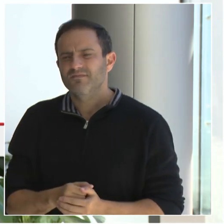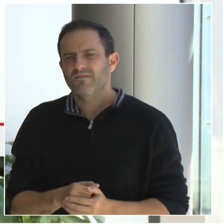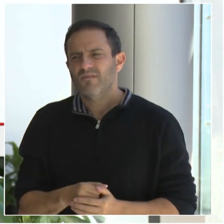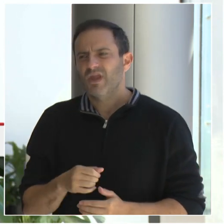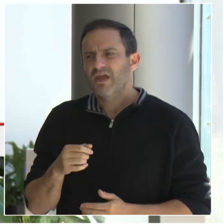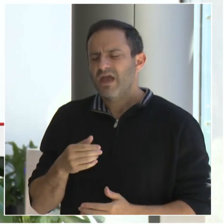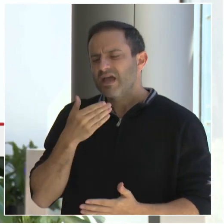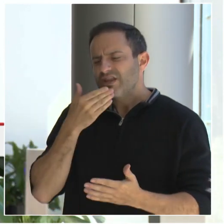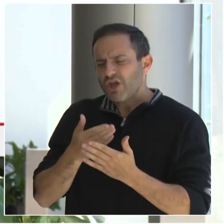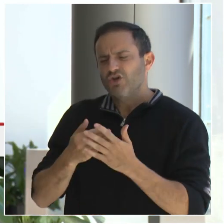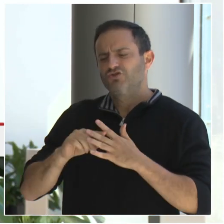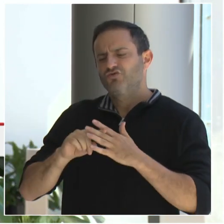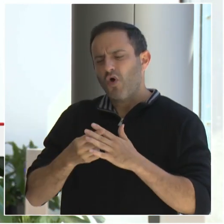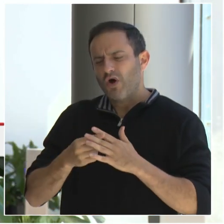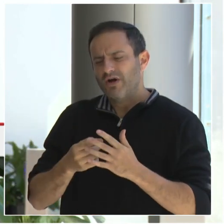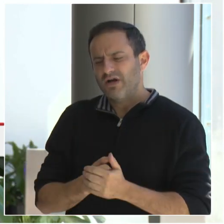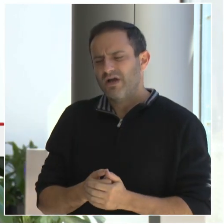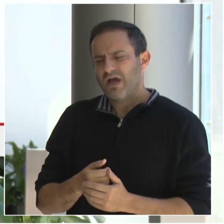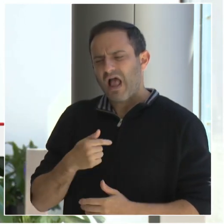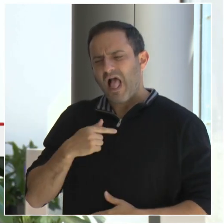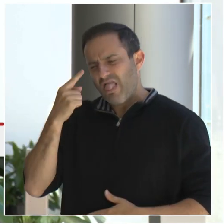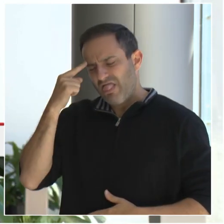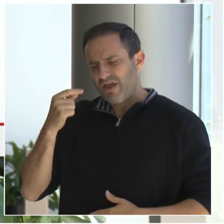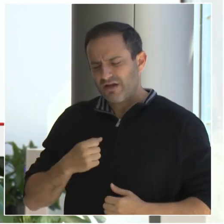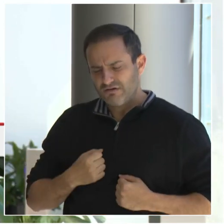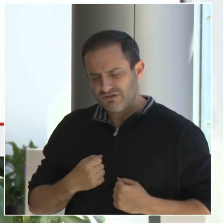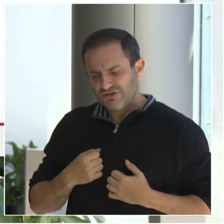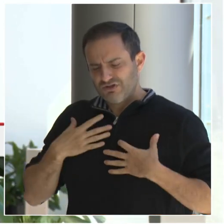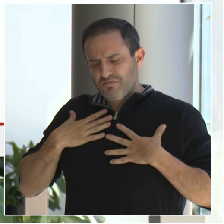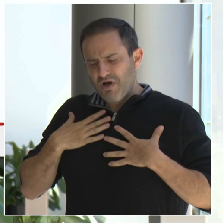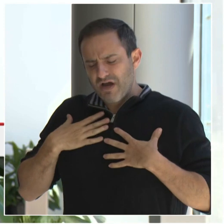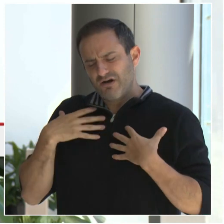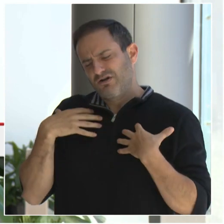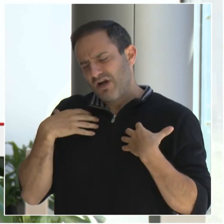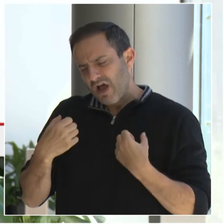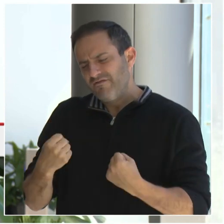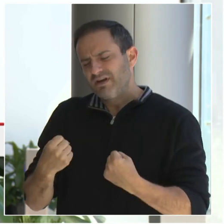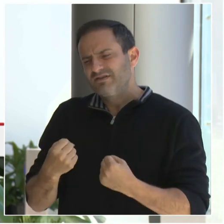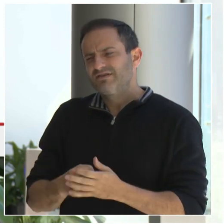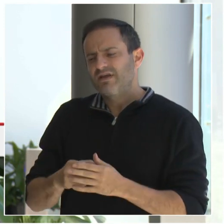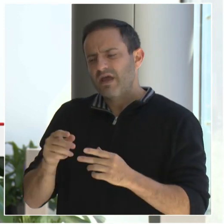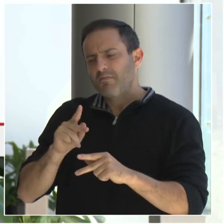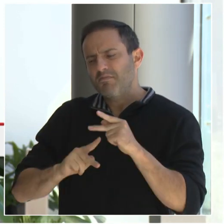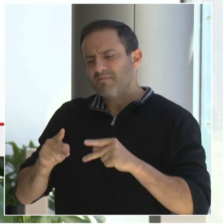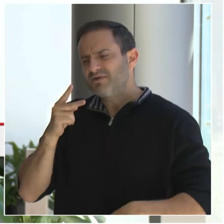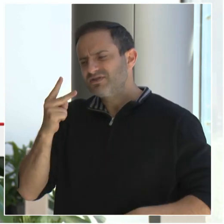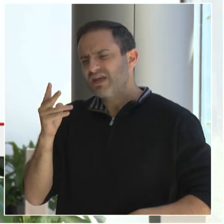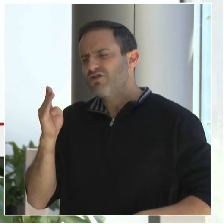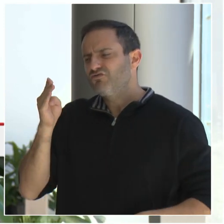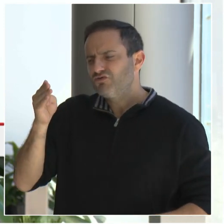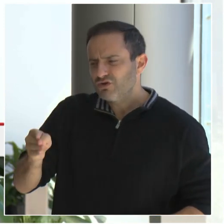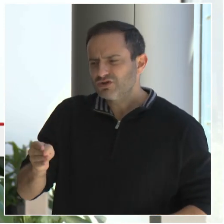a phenomenal start that I think really is helping inspire confidence and really helping people see about what the future of WMATA is.